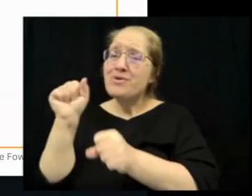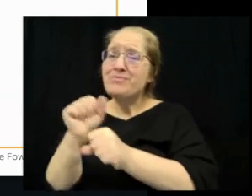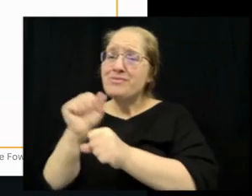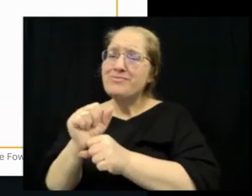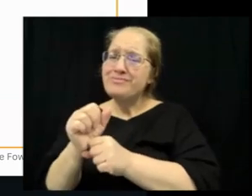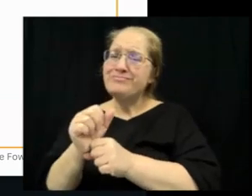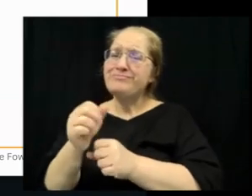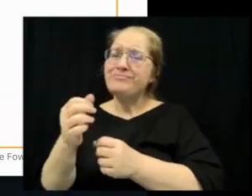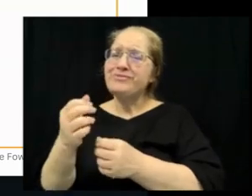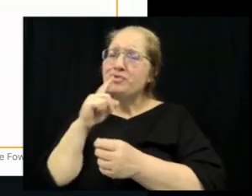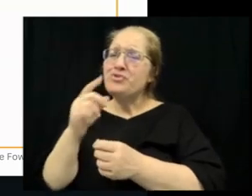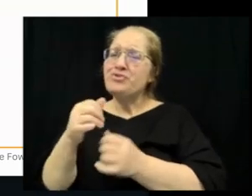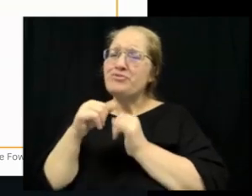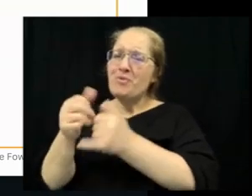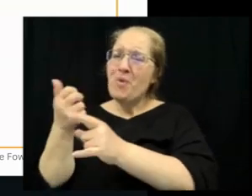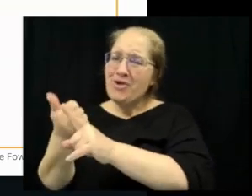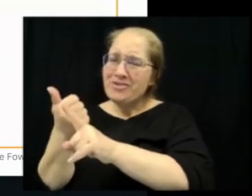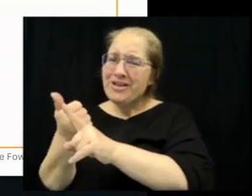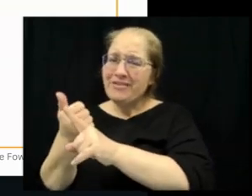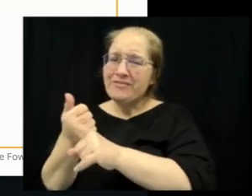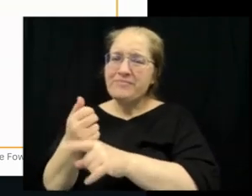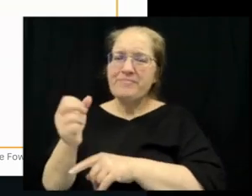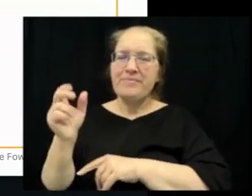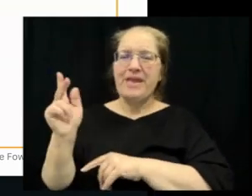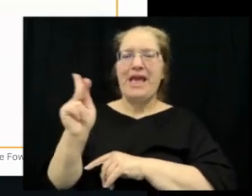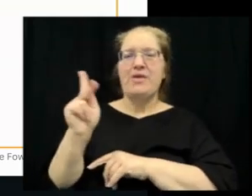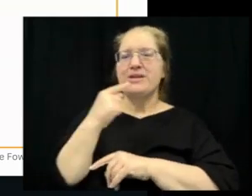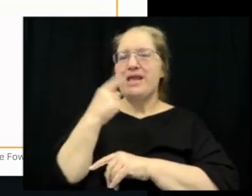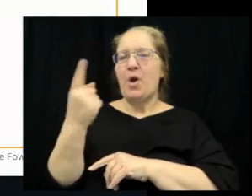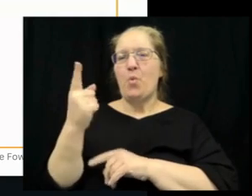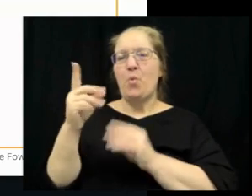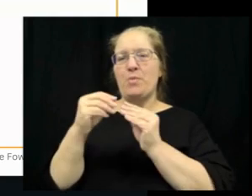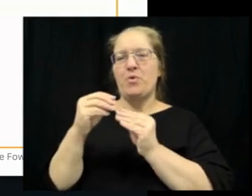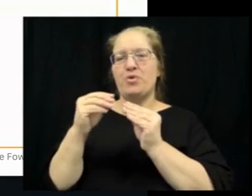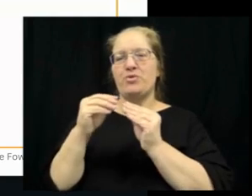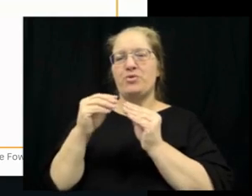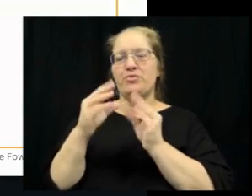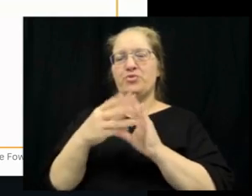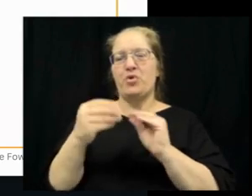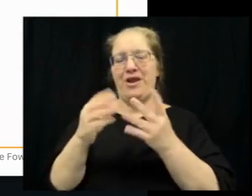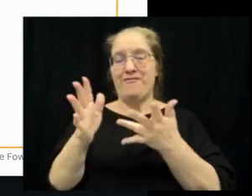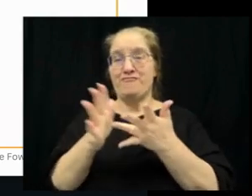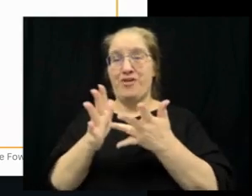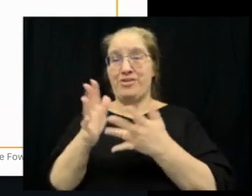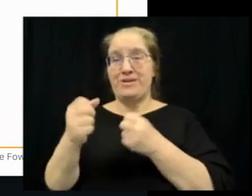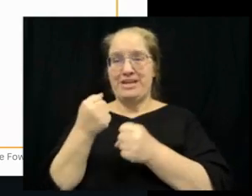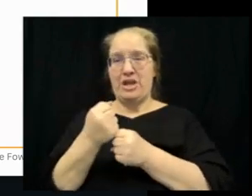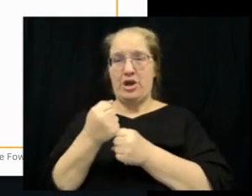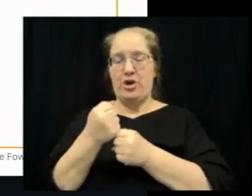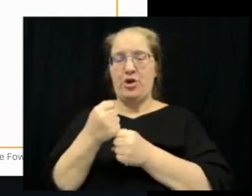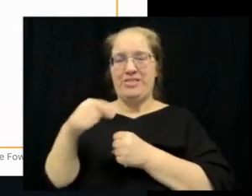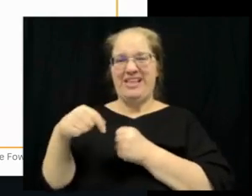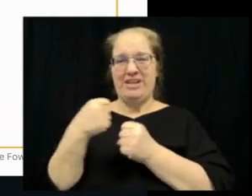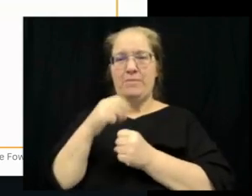reward yourself. Yeah. And I just want to tell one more story. Freshman year this year, my daughter didn't want to go to